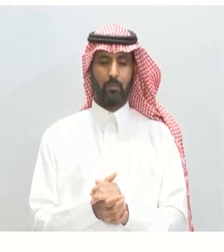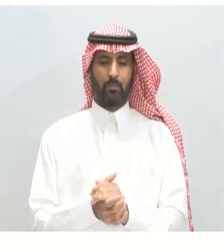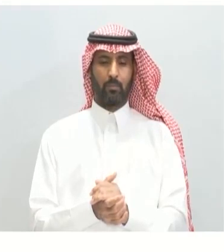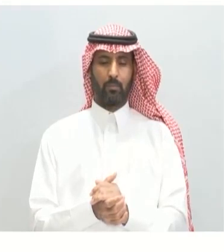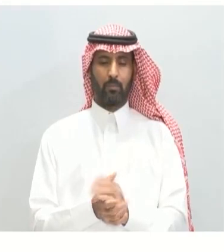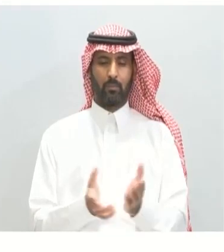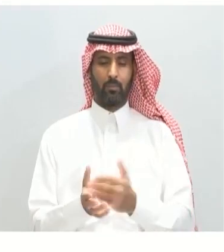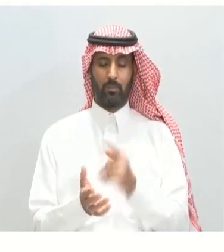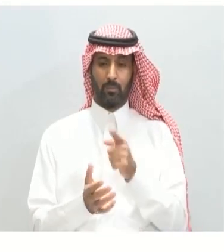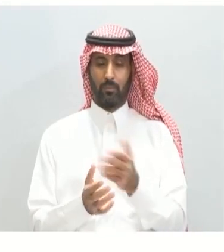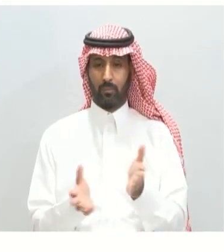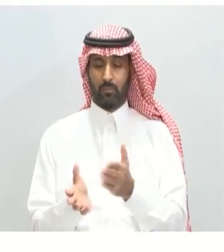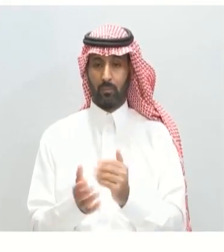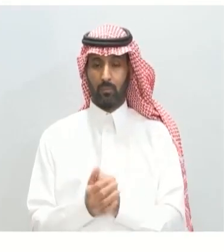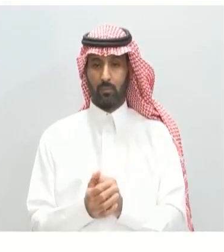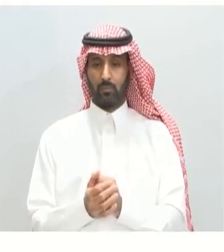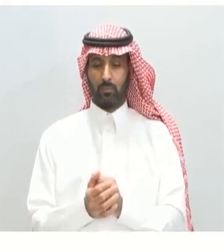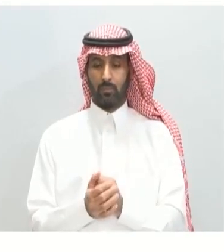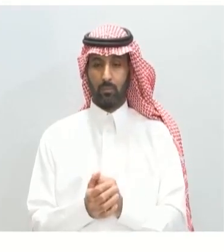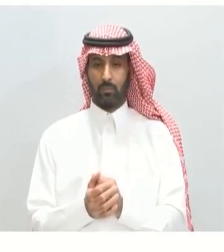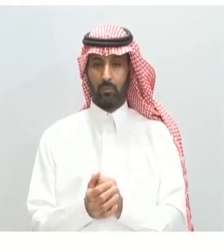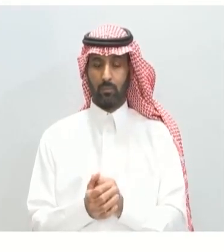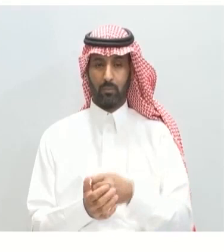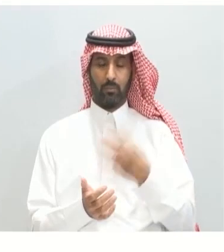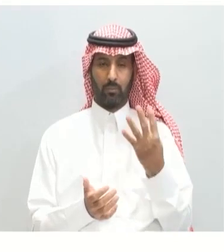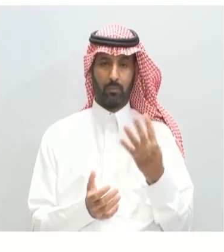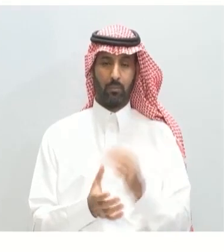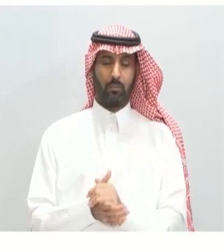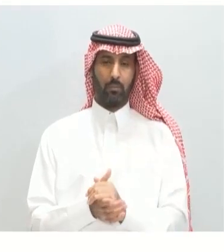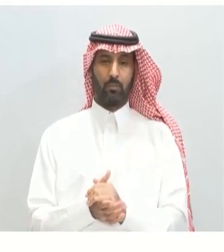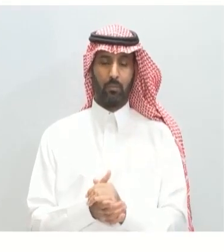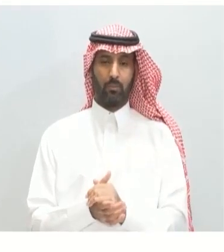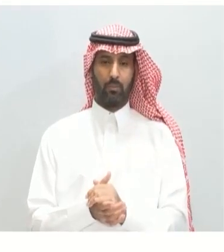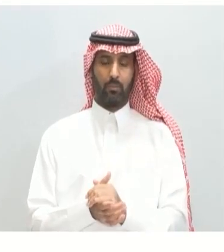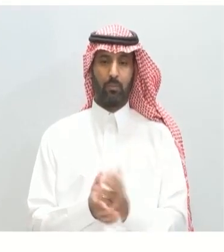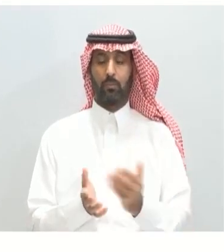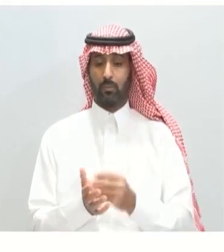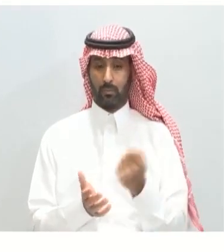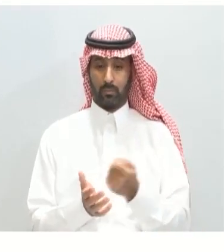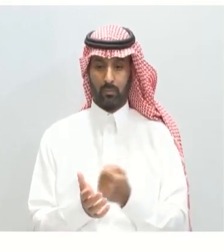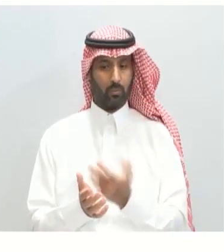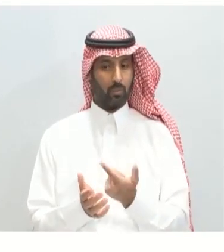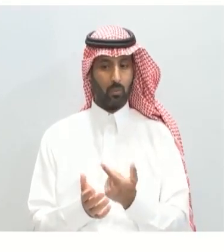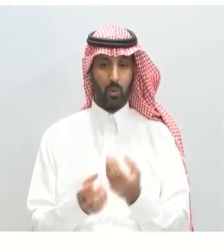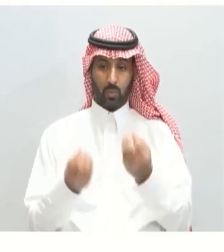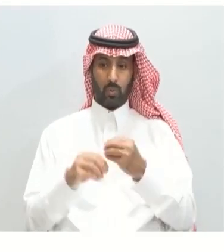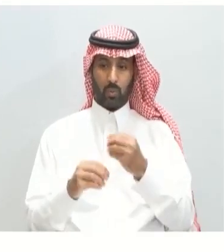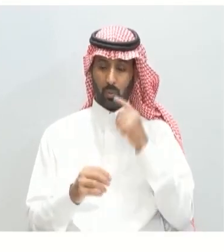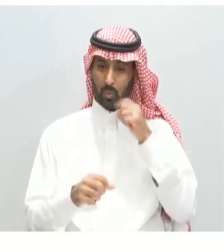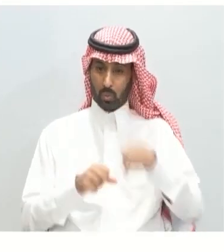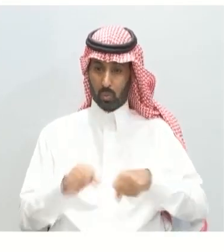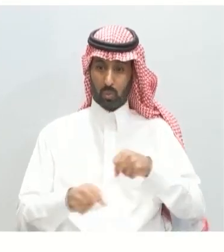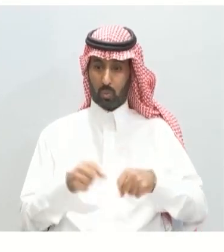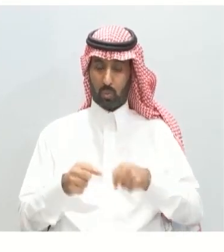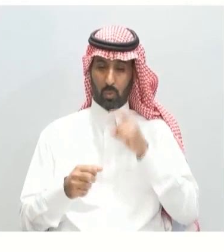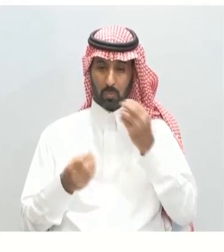Number four. Number four. Very good. But I've written here, the more you cycle, the